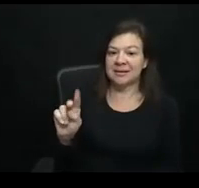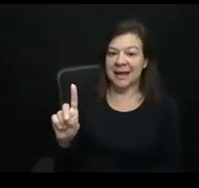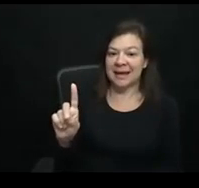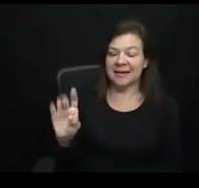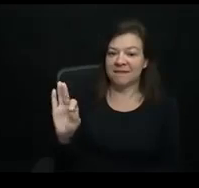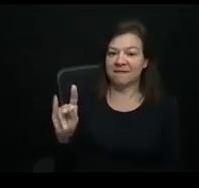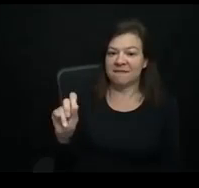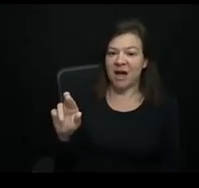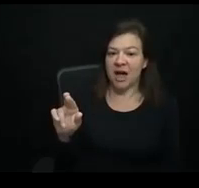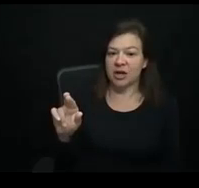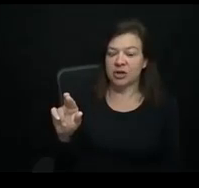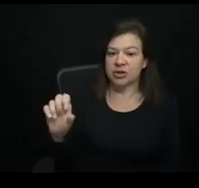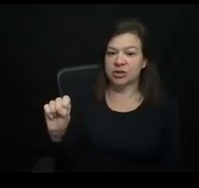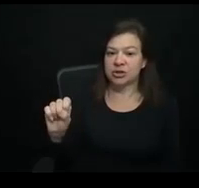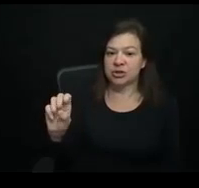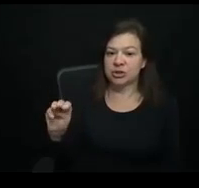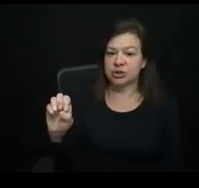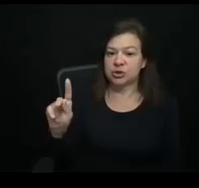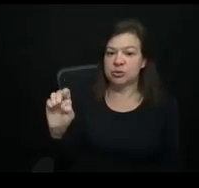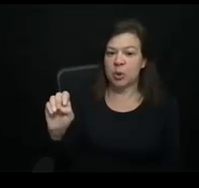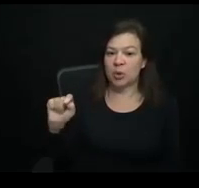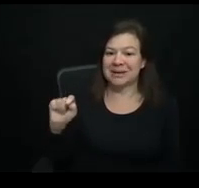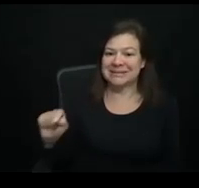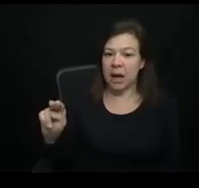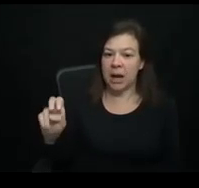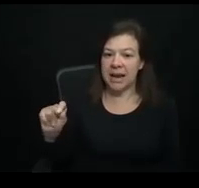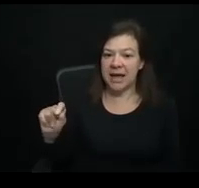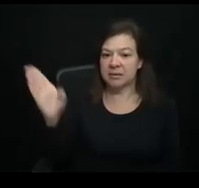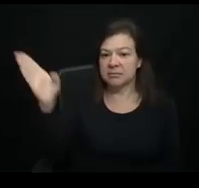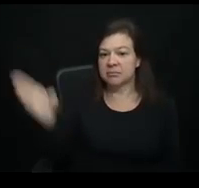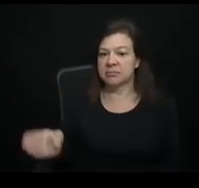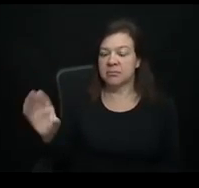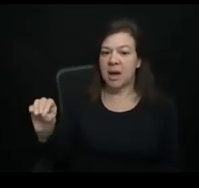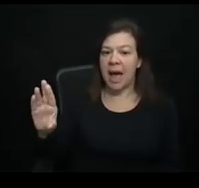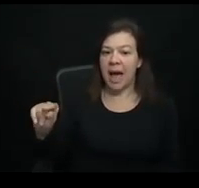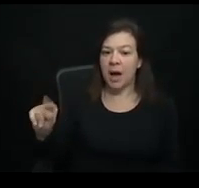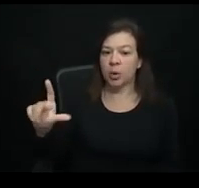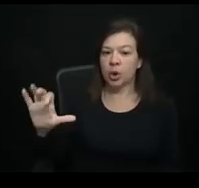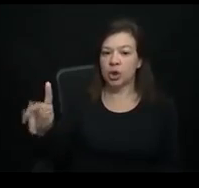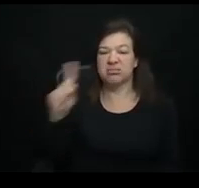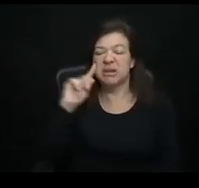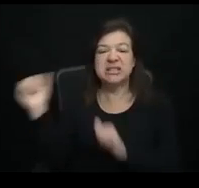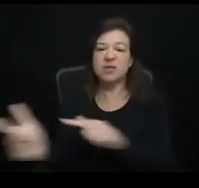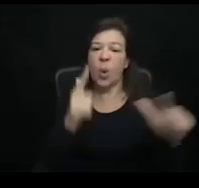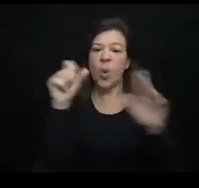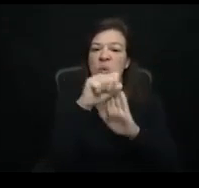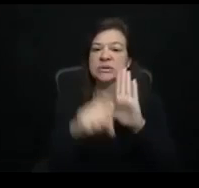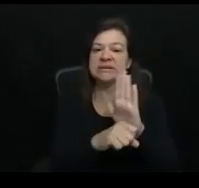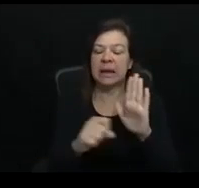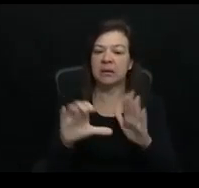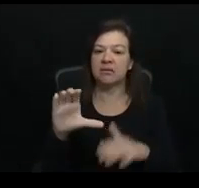wildlandfiresmoke.net/outlooks. You can take a look at those. They're throughout all of Colorado right now,